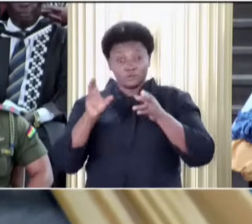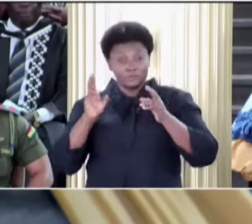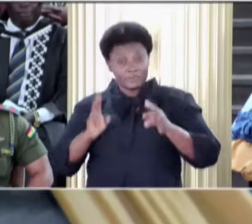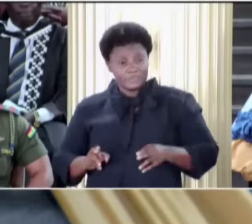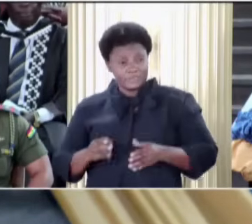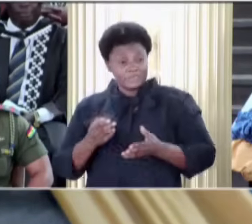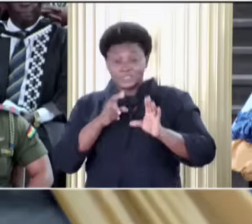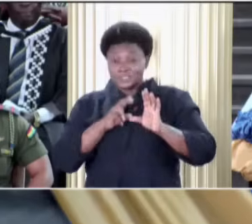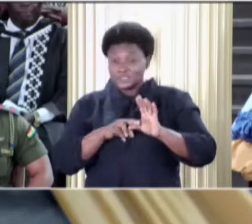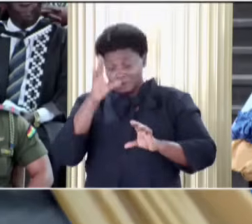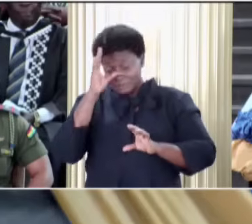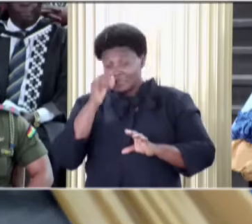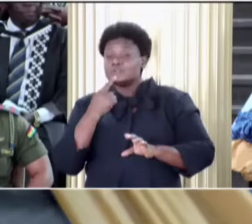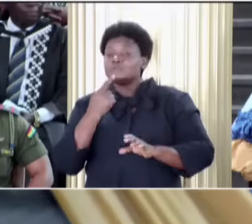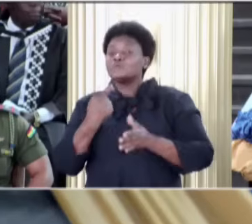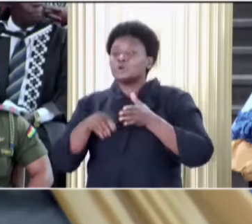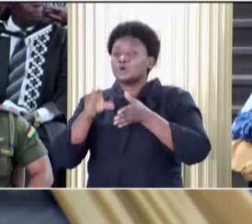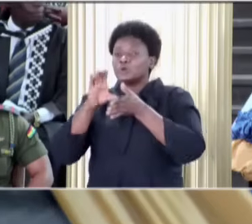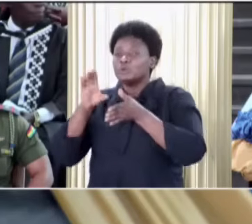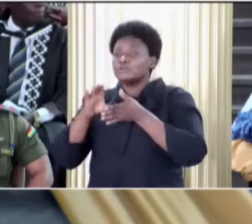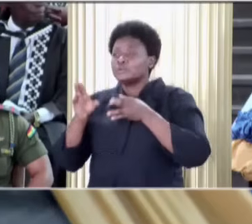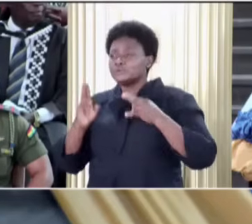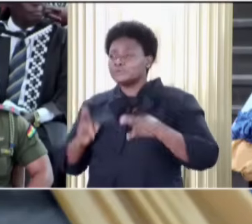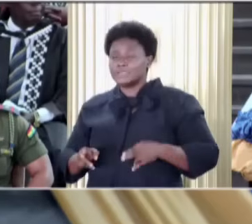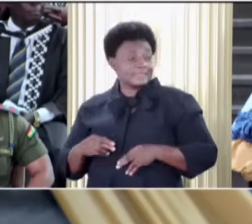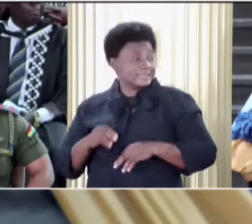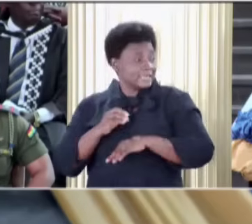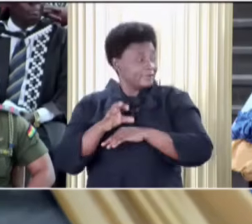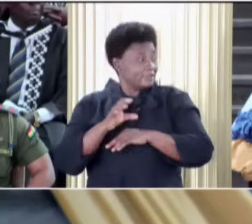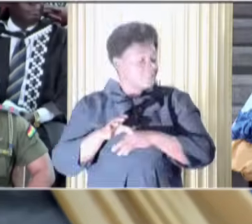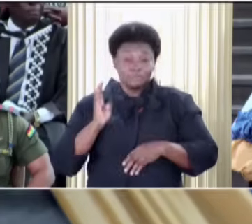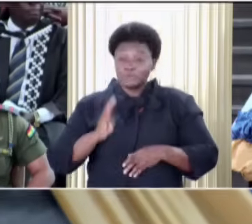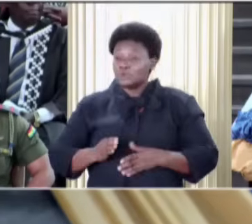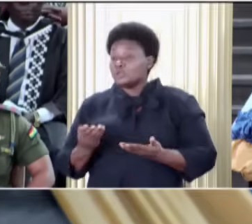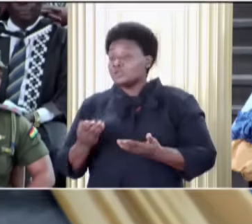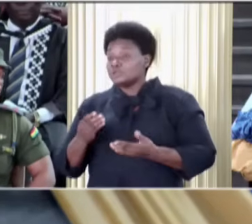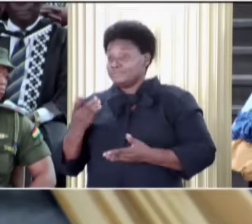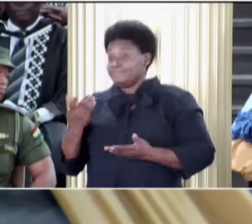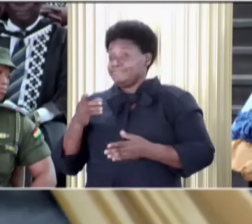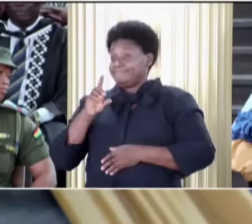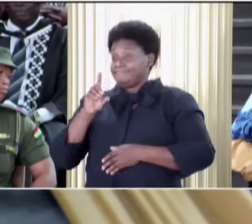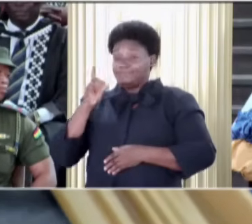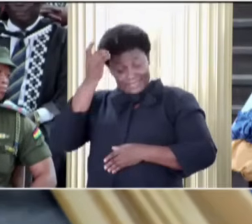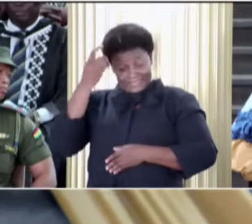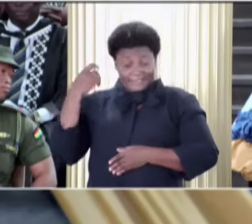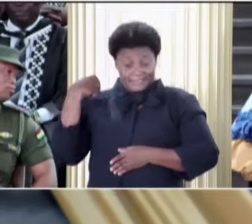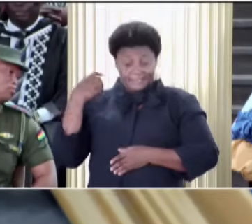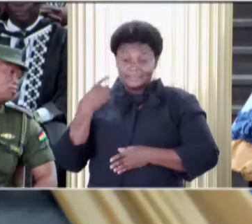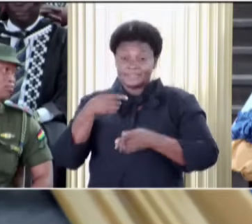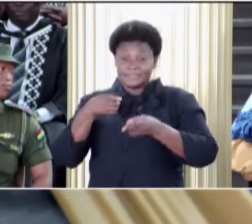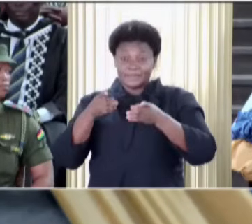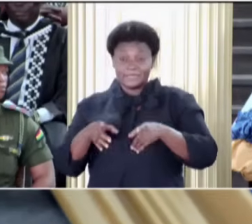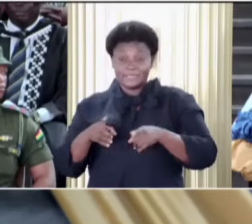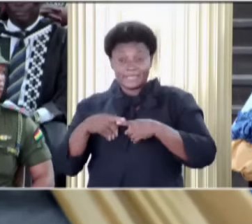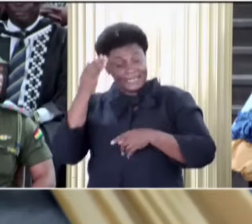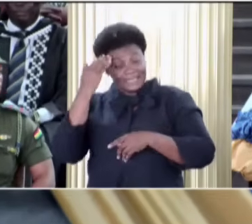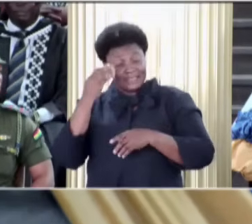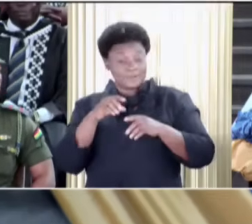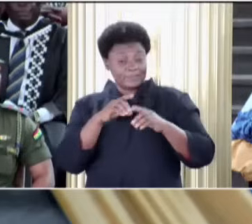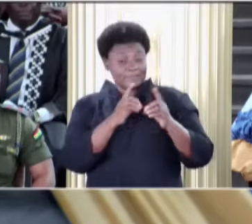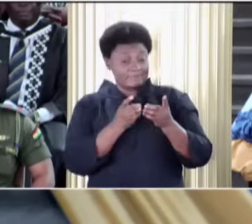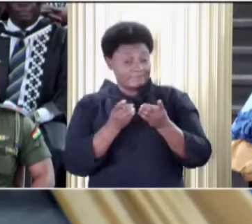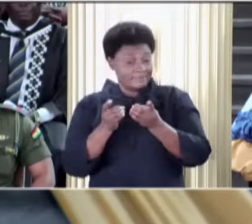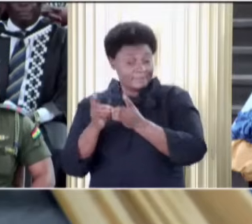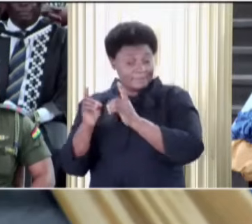members of the College of Humanities Advisory Board, Deans, Directors, and Heads of Department, members of